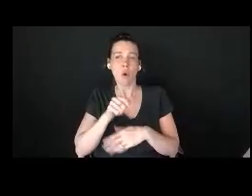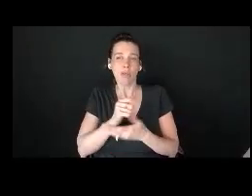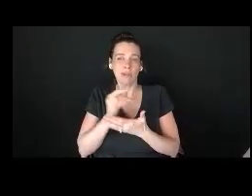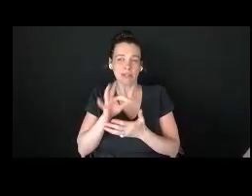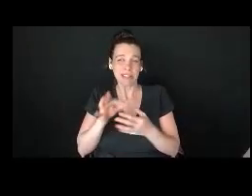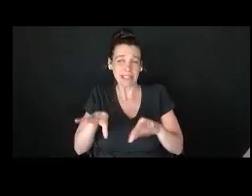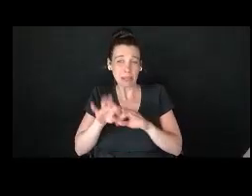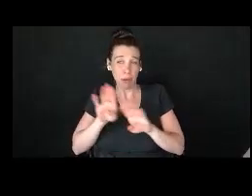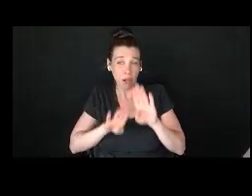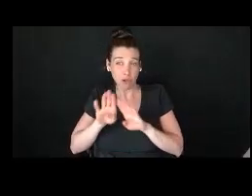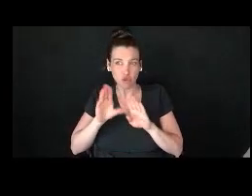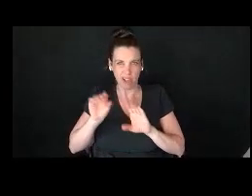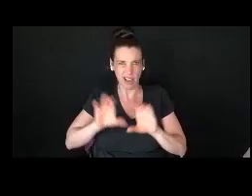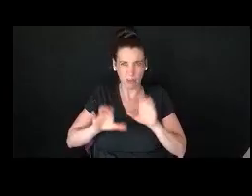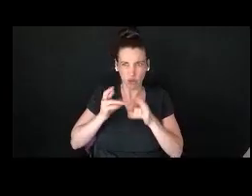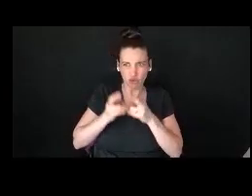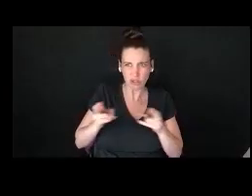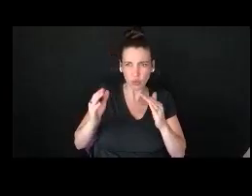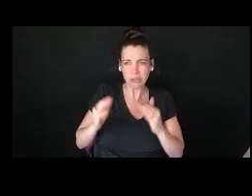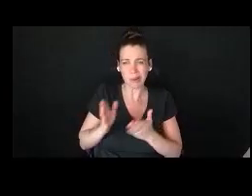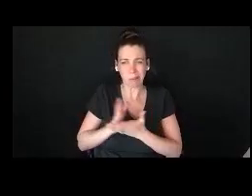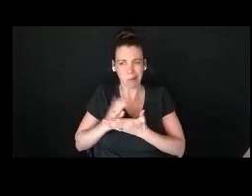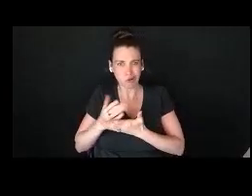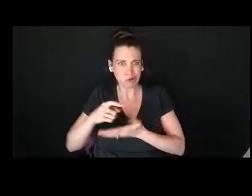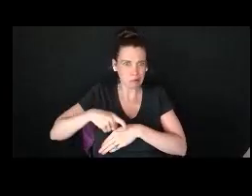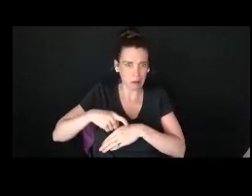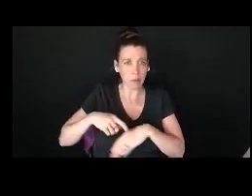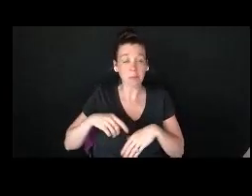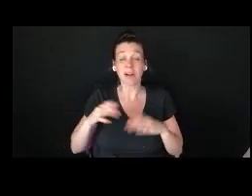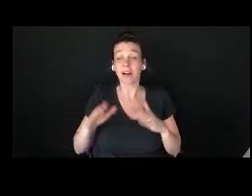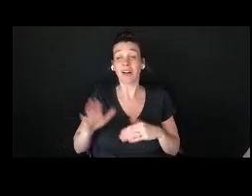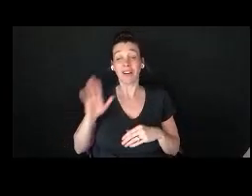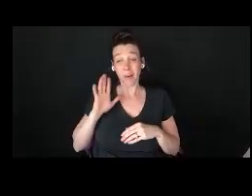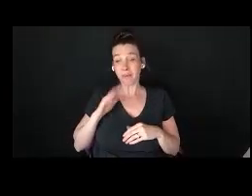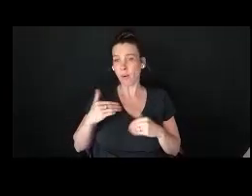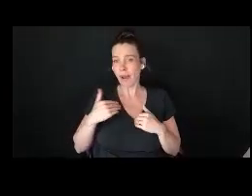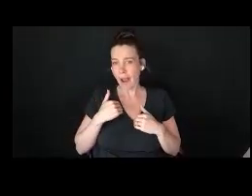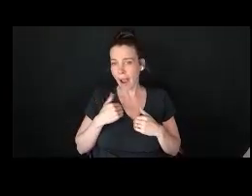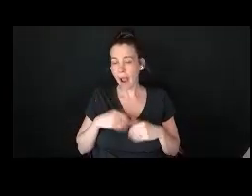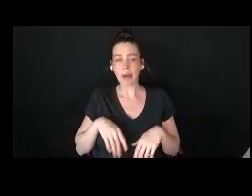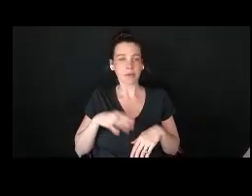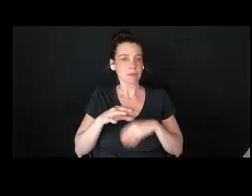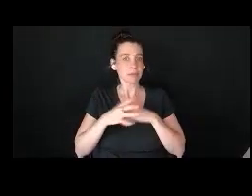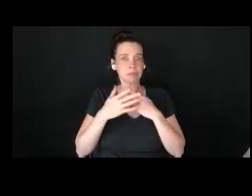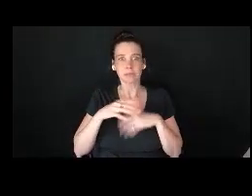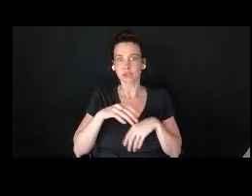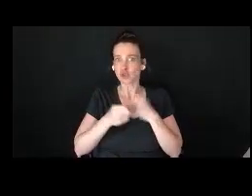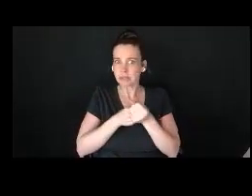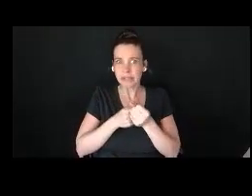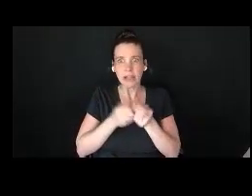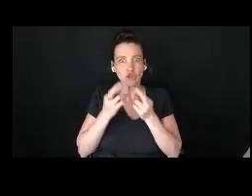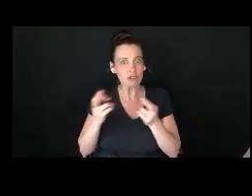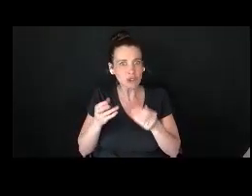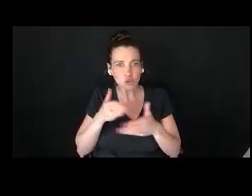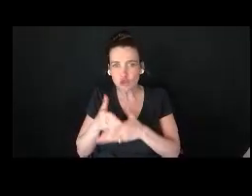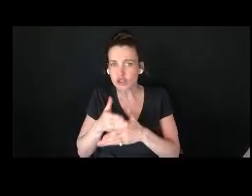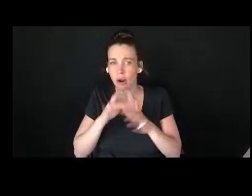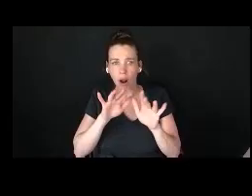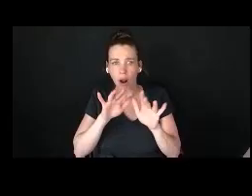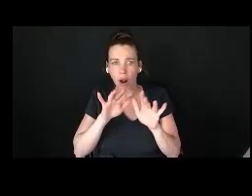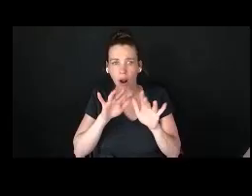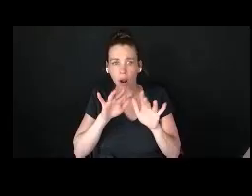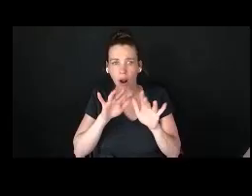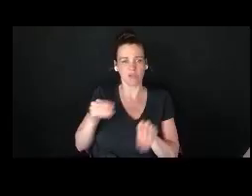And the others that used to be here, like select agents, foreign justification, and resource sharing, have been moved to NIH